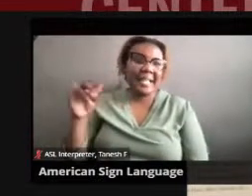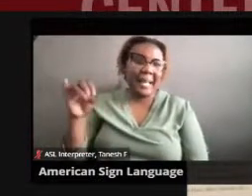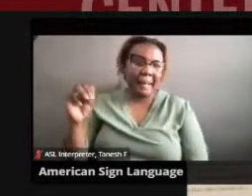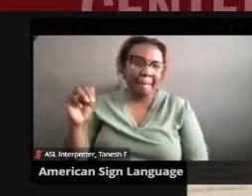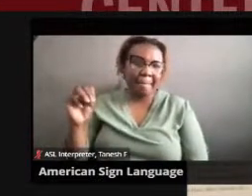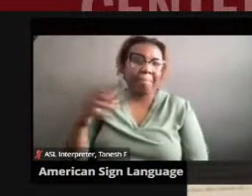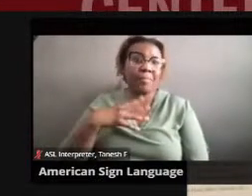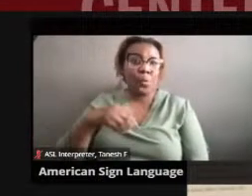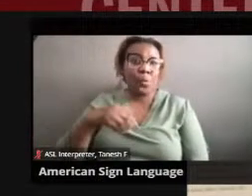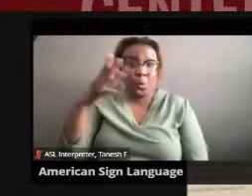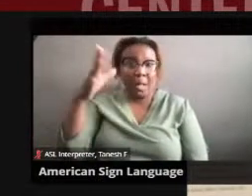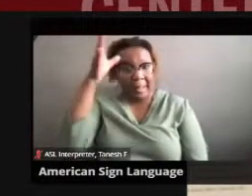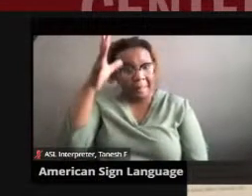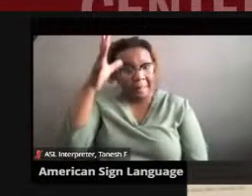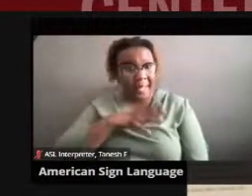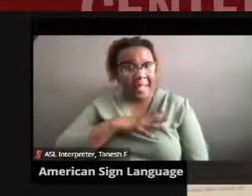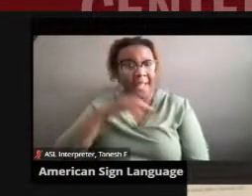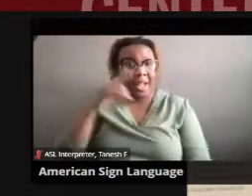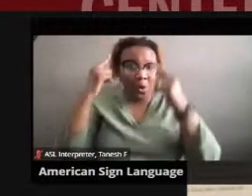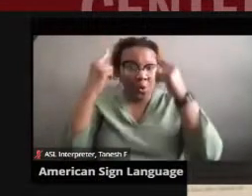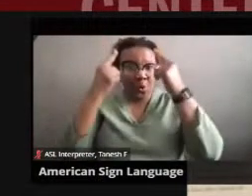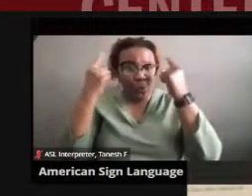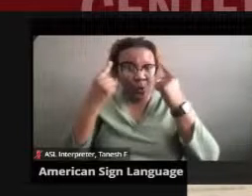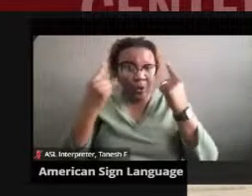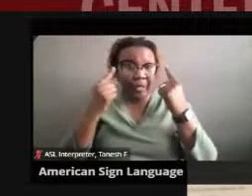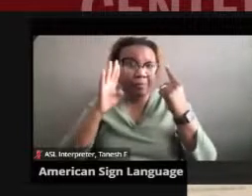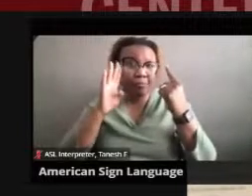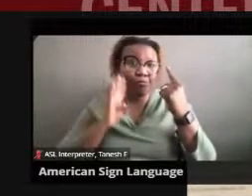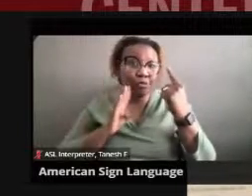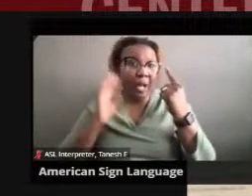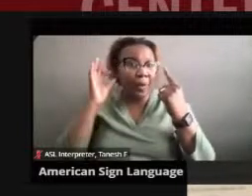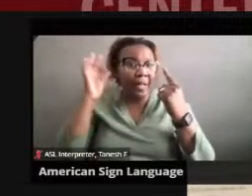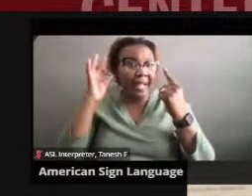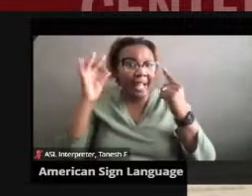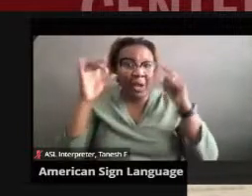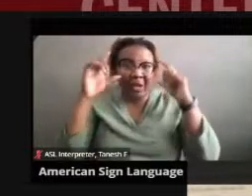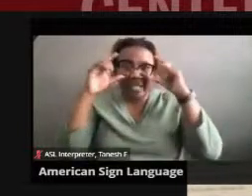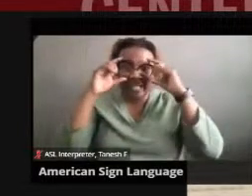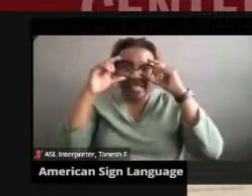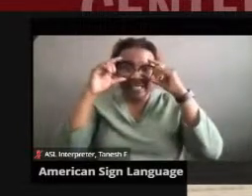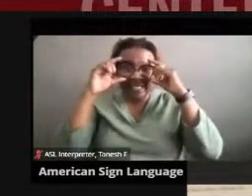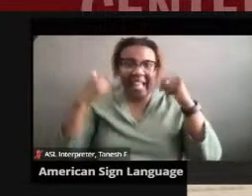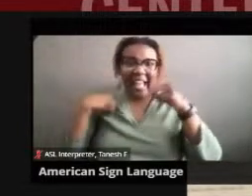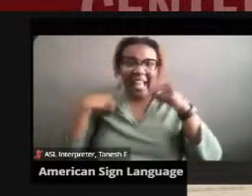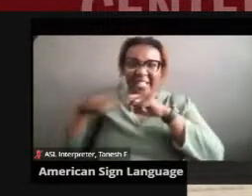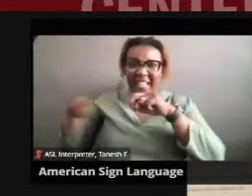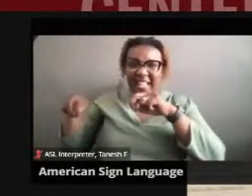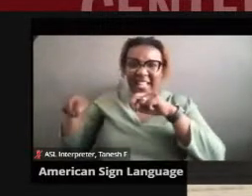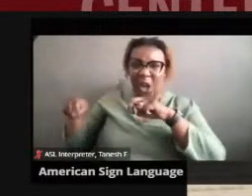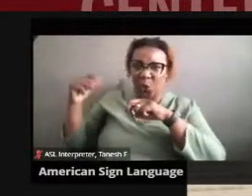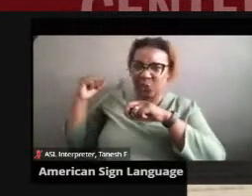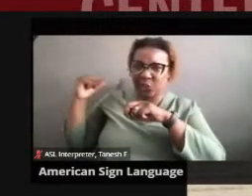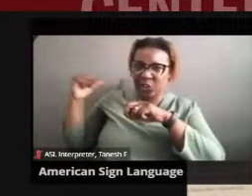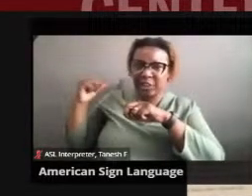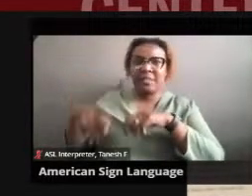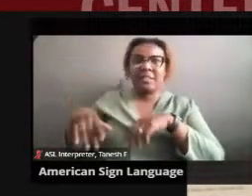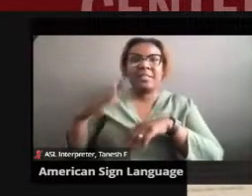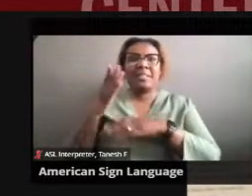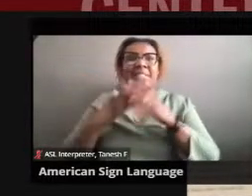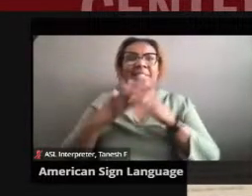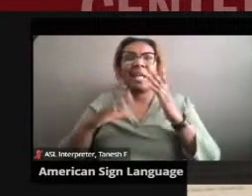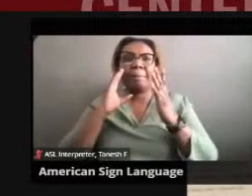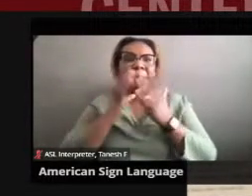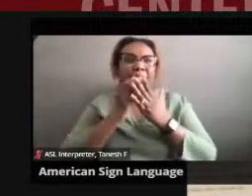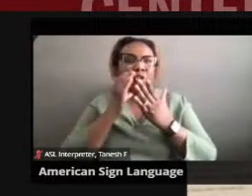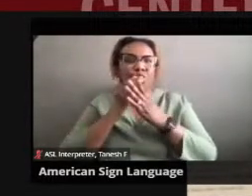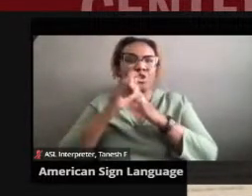white man with brown curly hair and glasses, sitting in front of a couch with some pictures and records on the wall and a bookshelf with